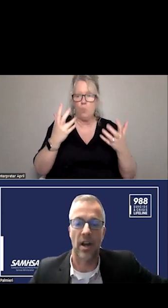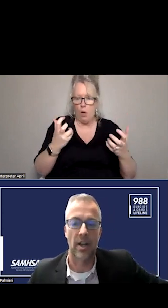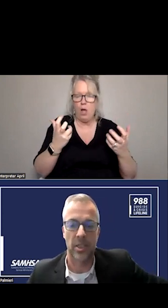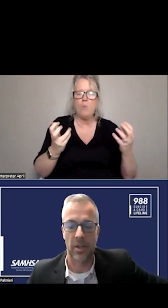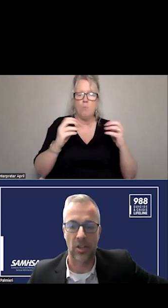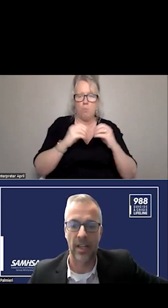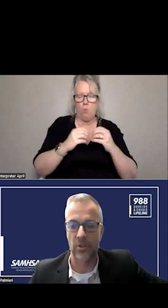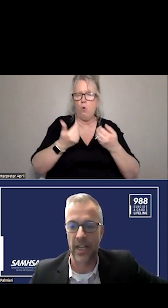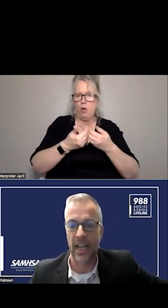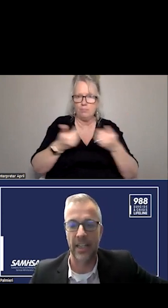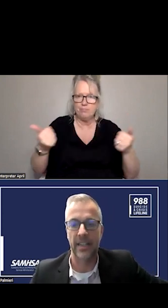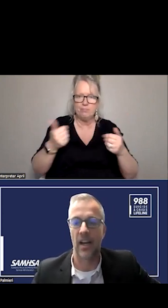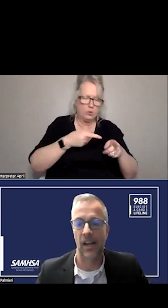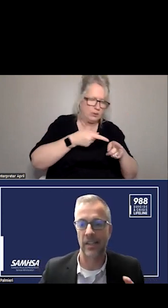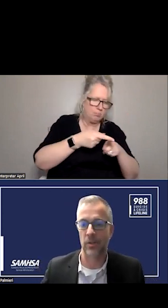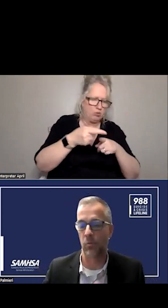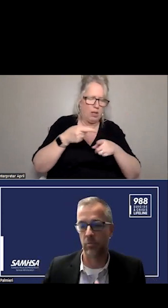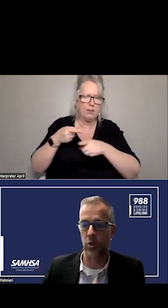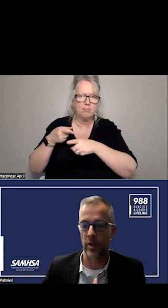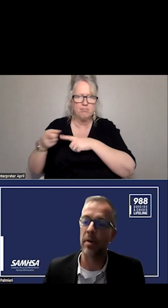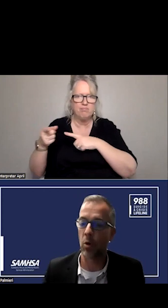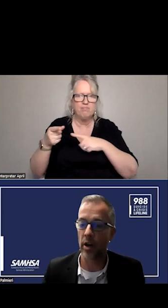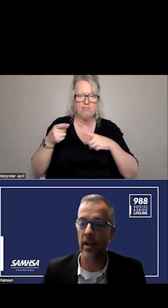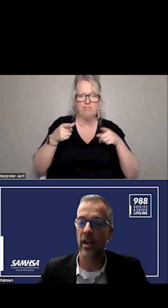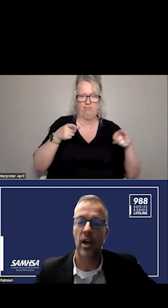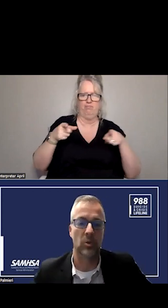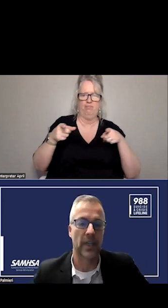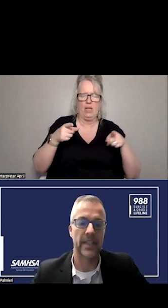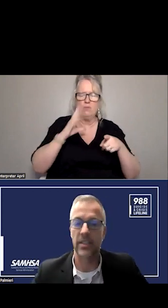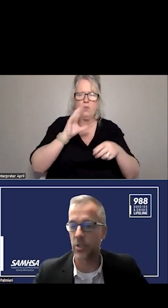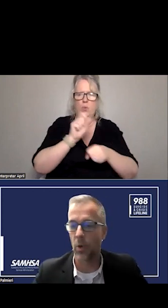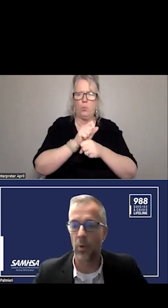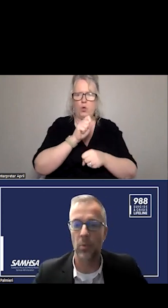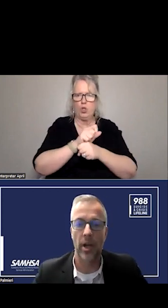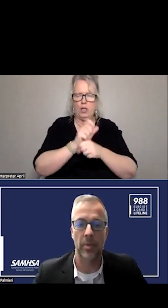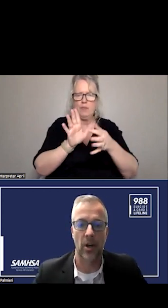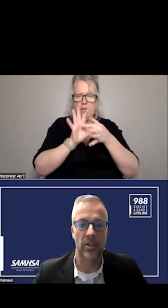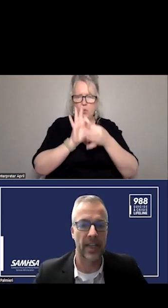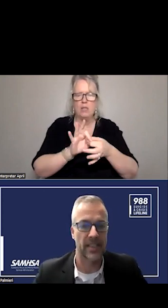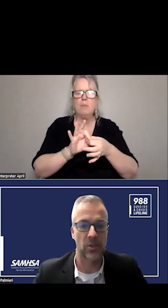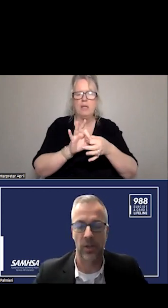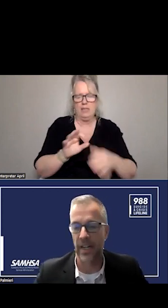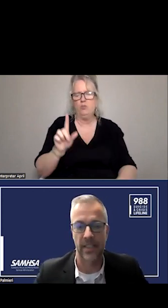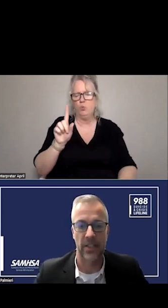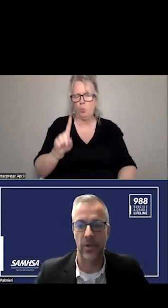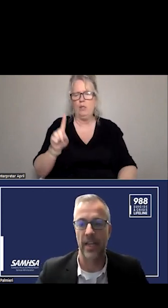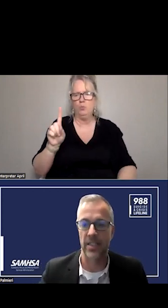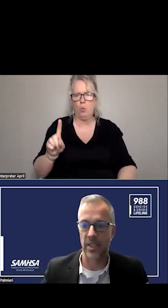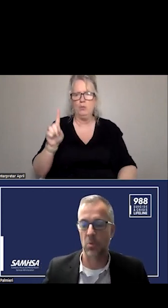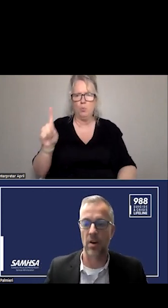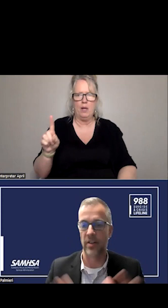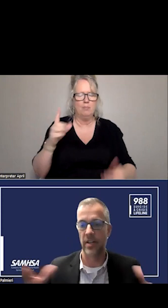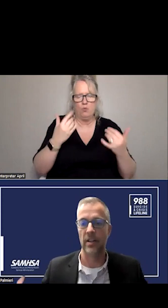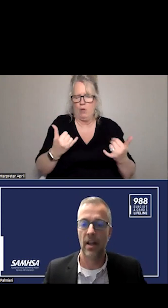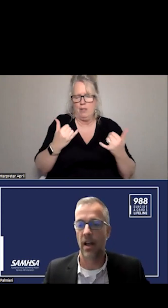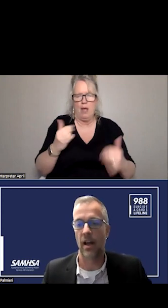more specialized or dedicated sort of stream of work related to 111, but currently as it's organized in the UK, this is